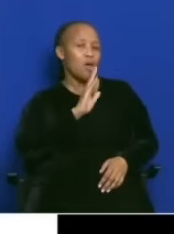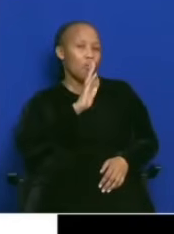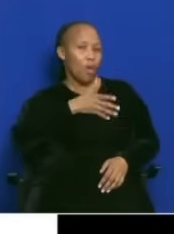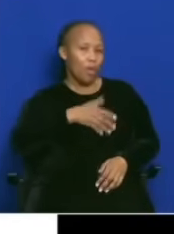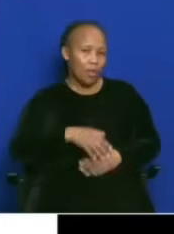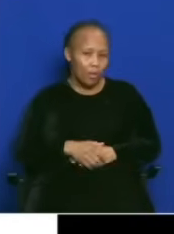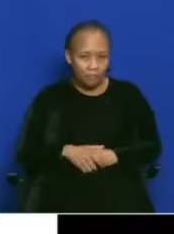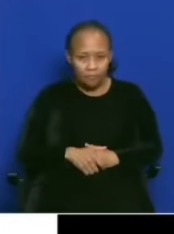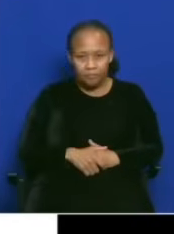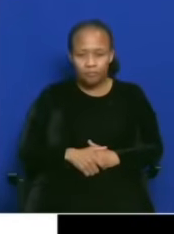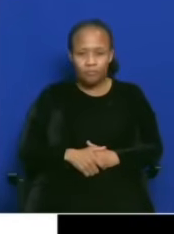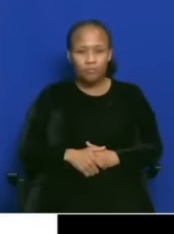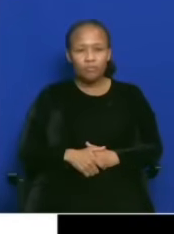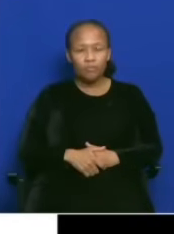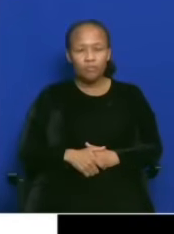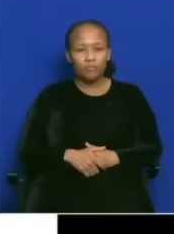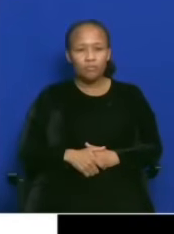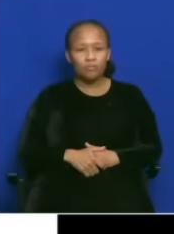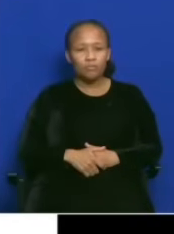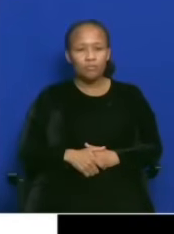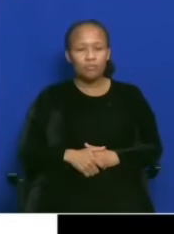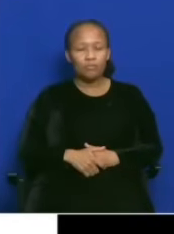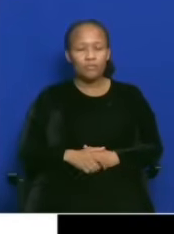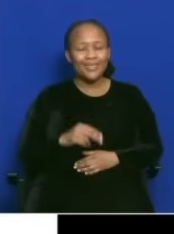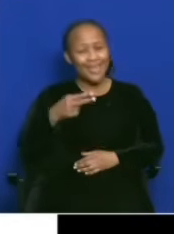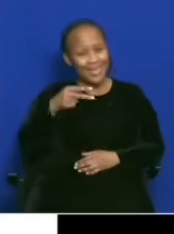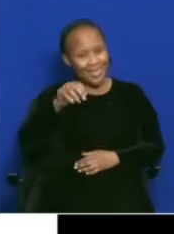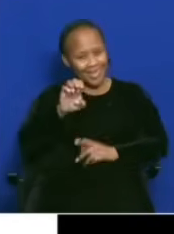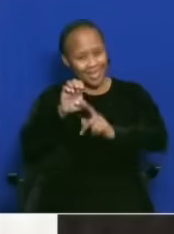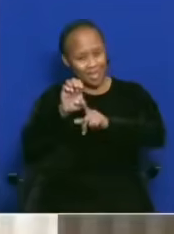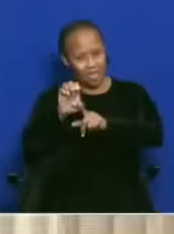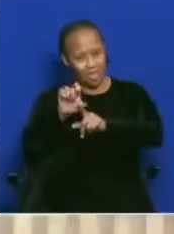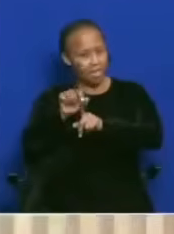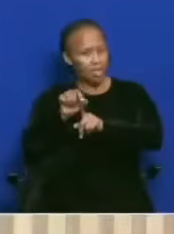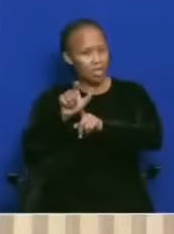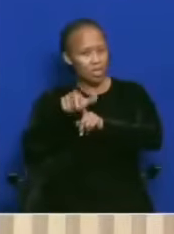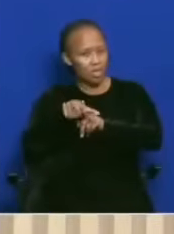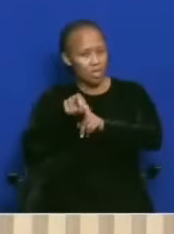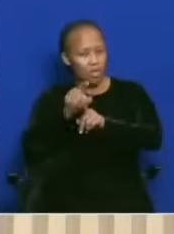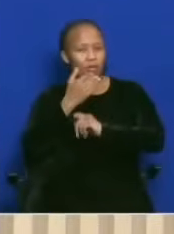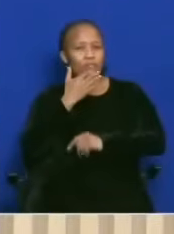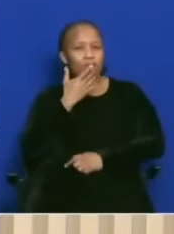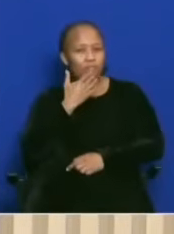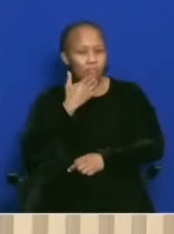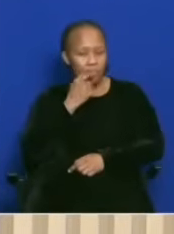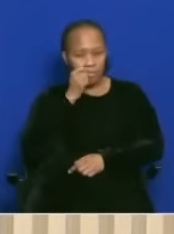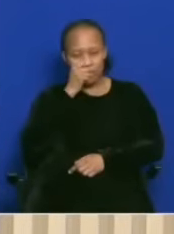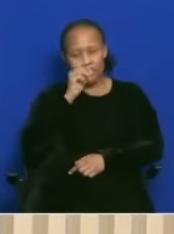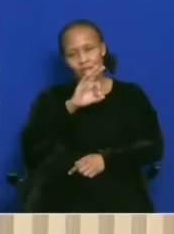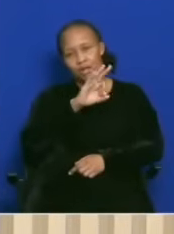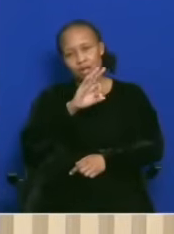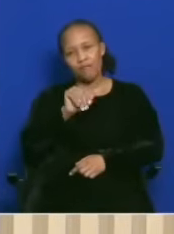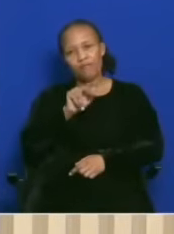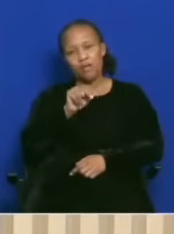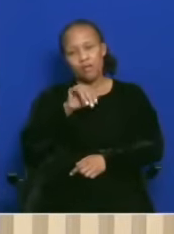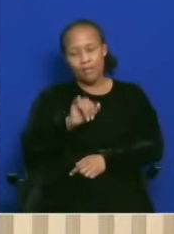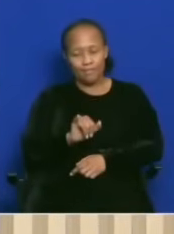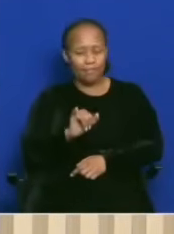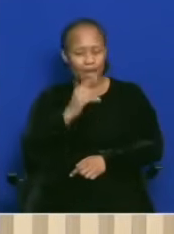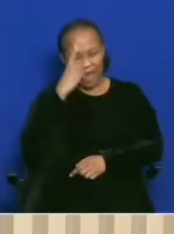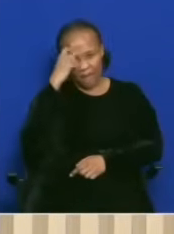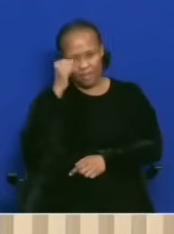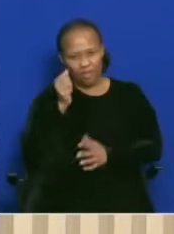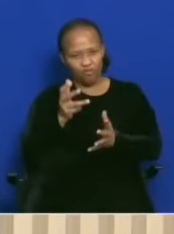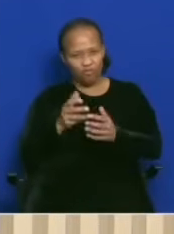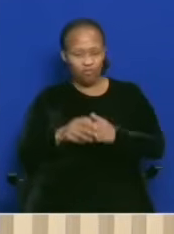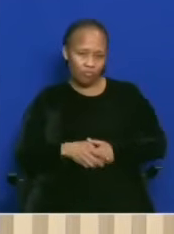And again, I think the he in this context is Mr. Fani at this point. And Mr.